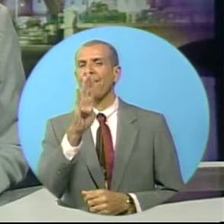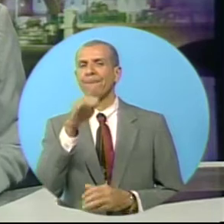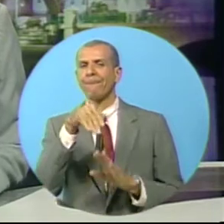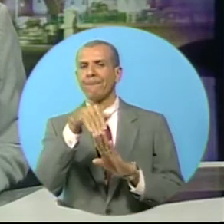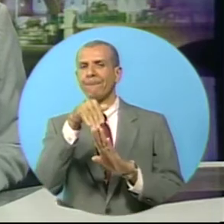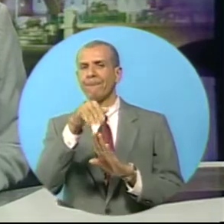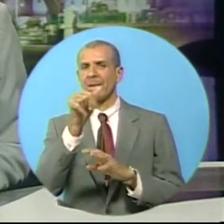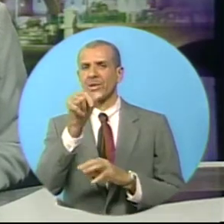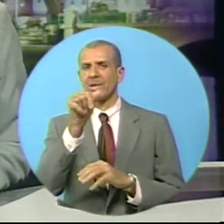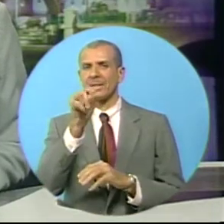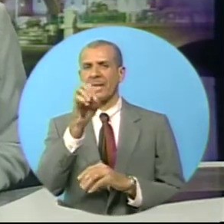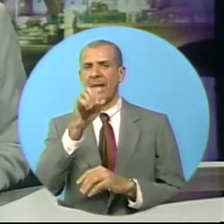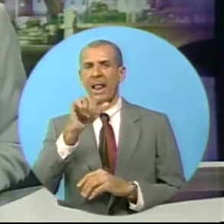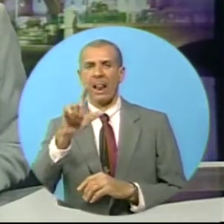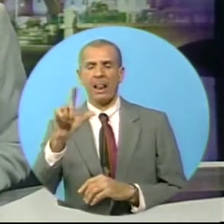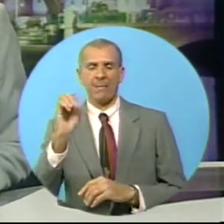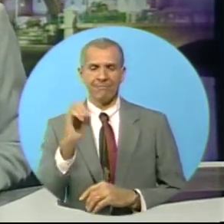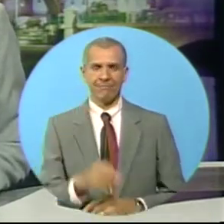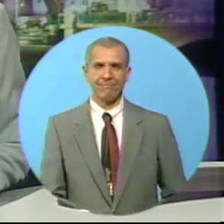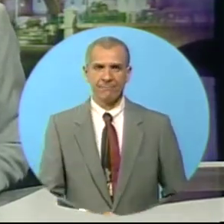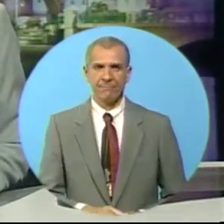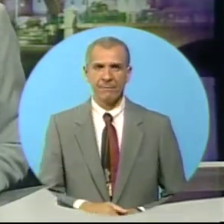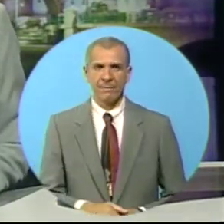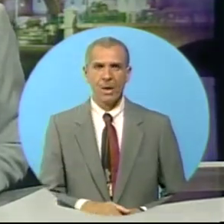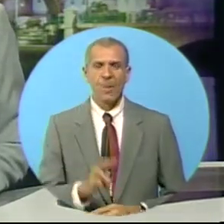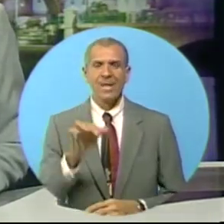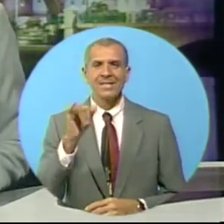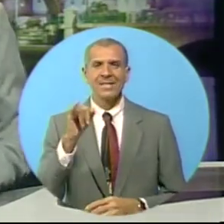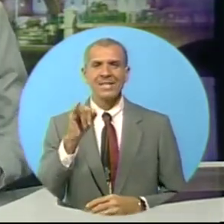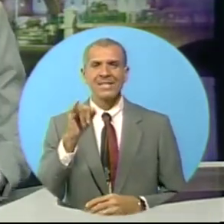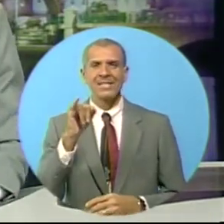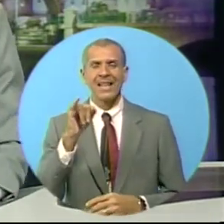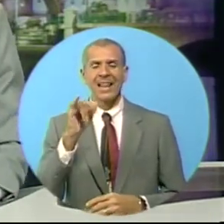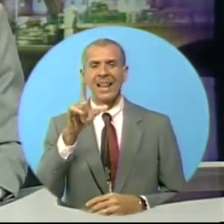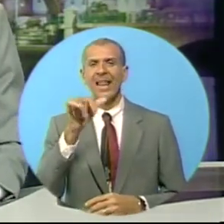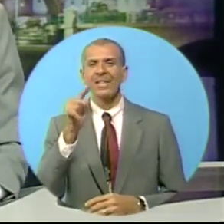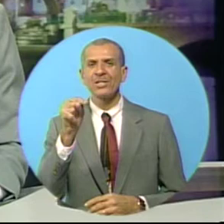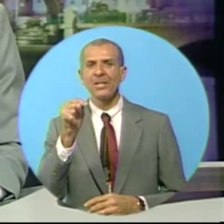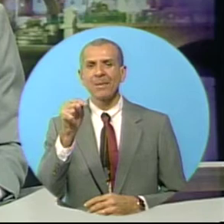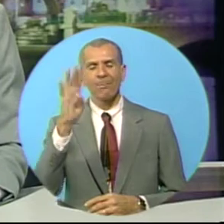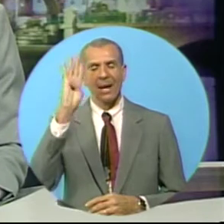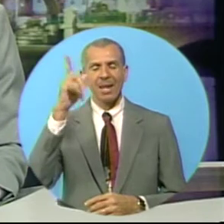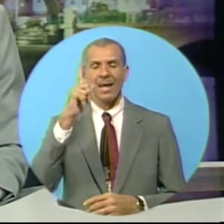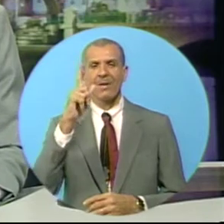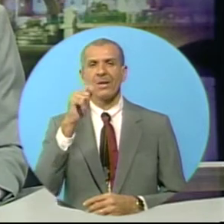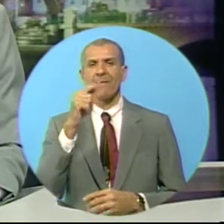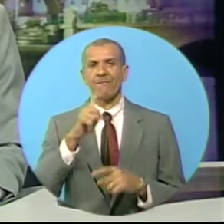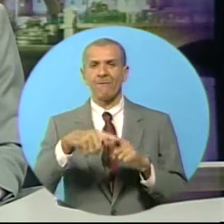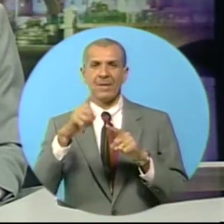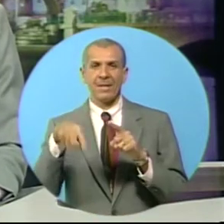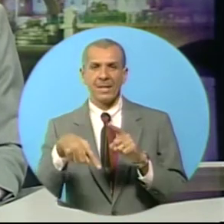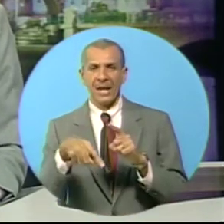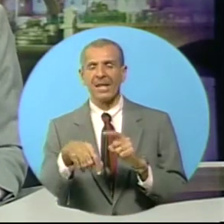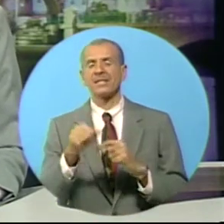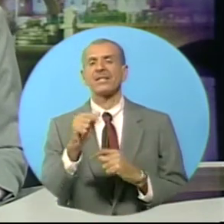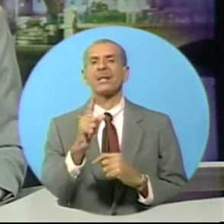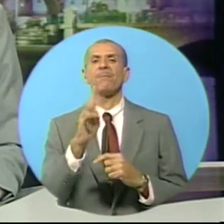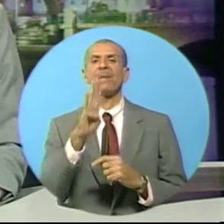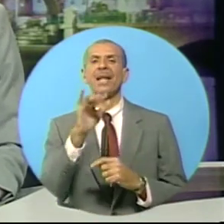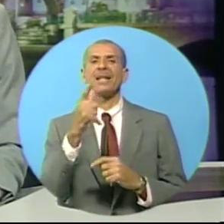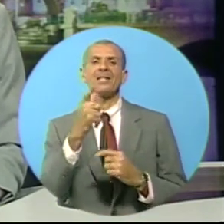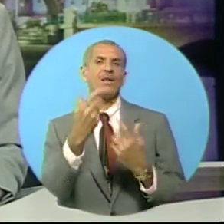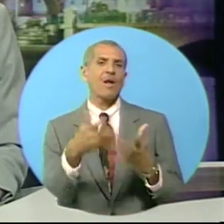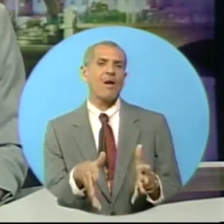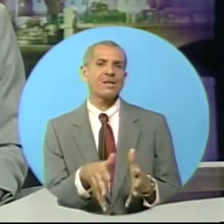Bagatelle. West Indies batting legend Brian Lara failed to fire again as he and Sachin Tendulkar's Blasters lost the